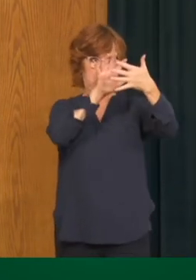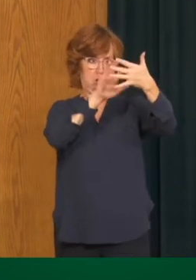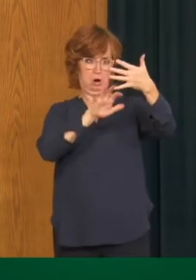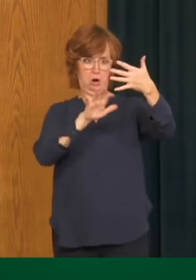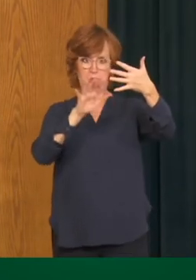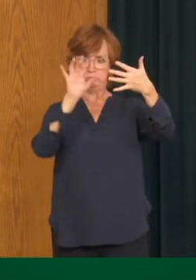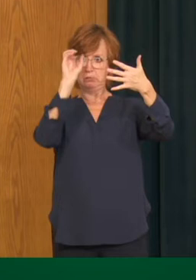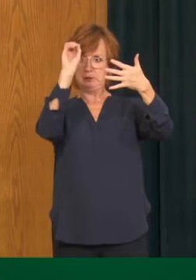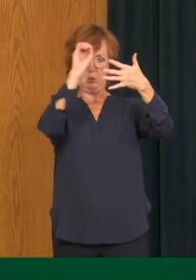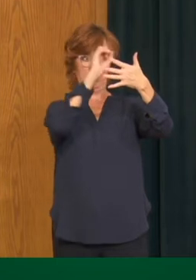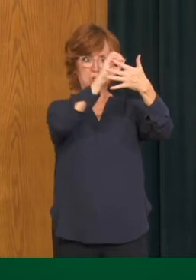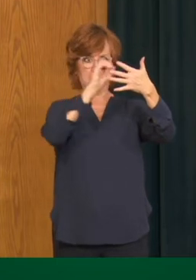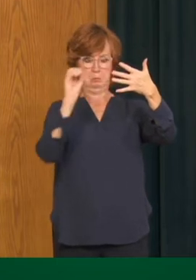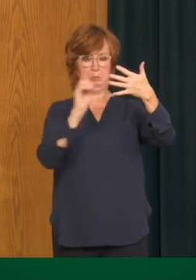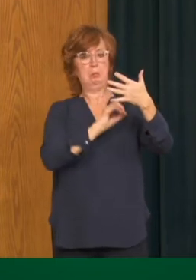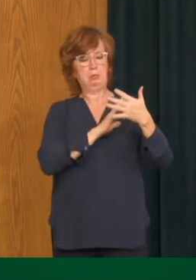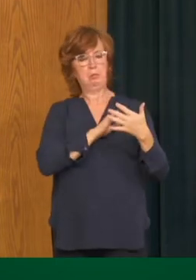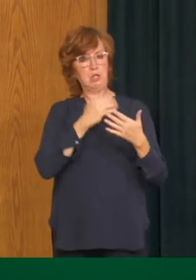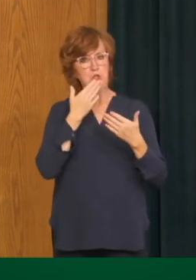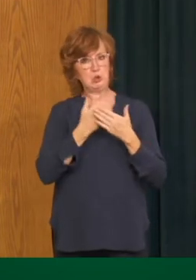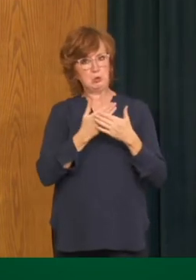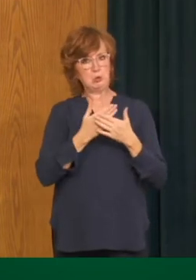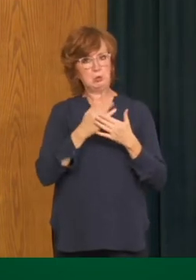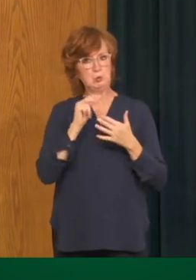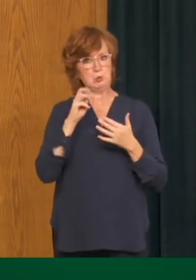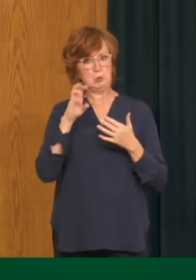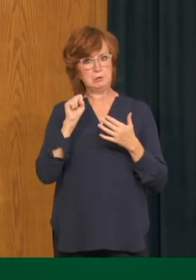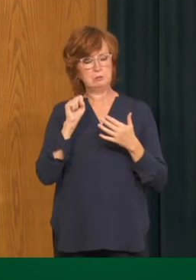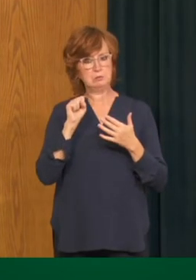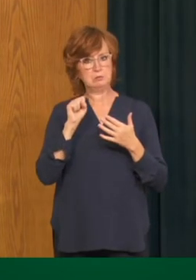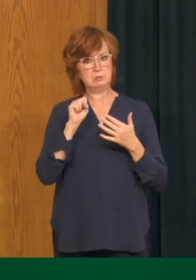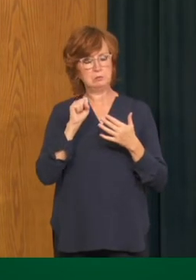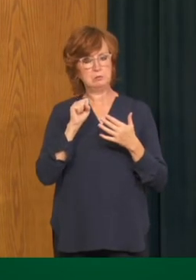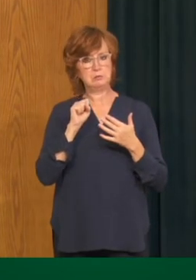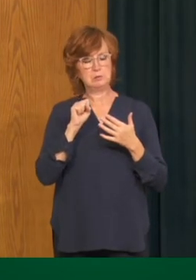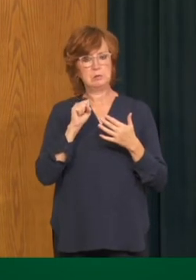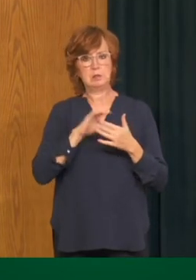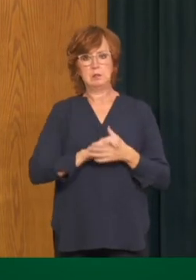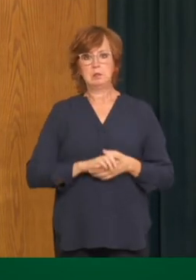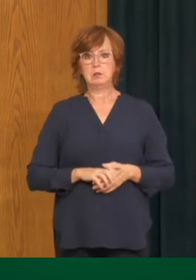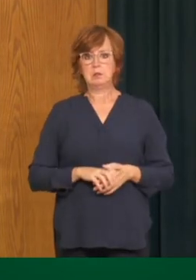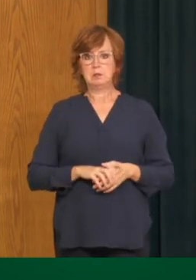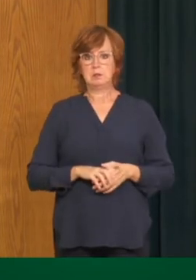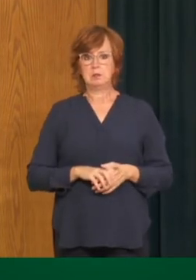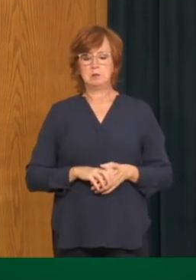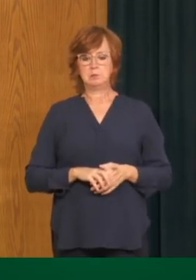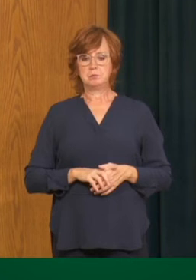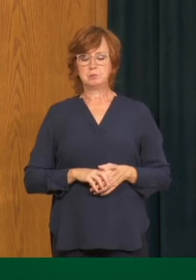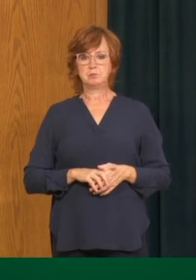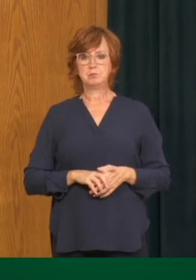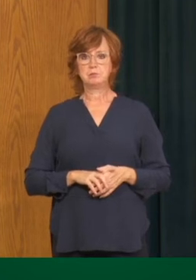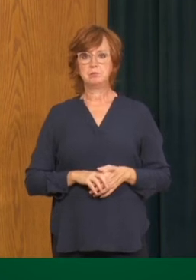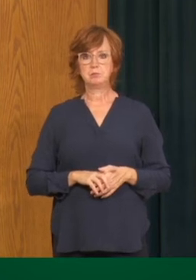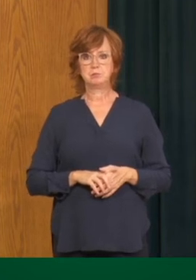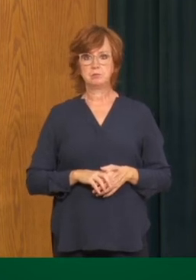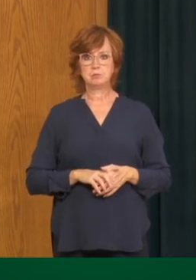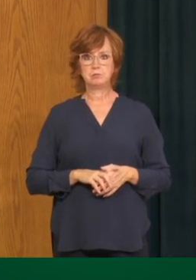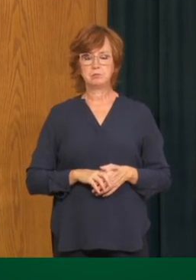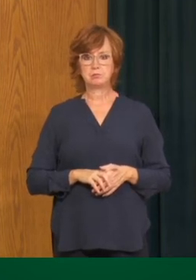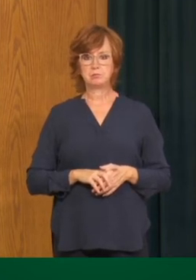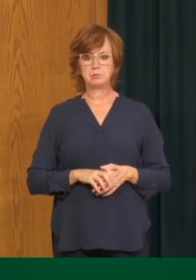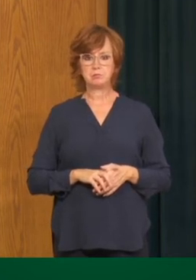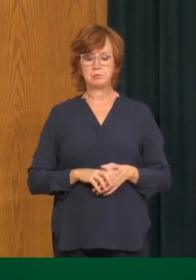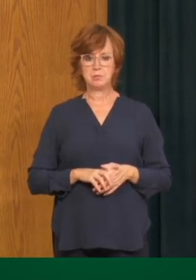active cases. And this kind of reinforces why everything we've been doing so far is going to be